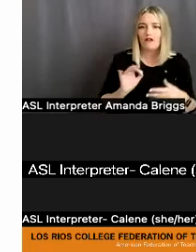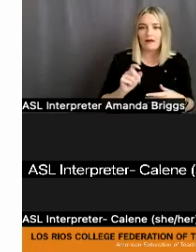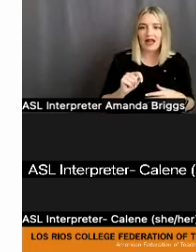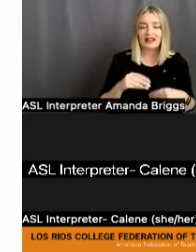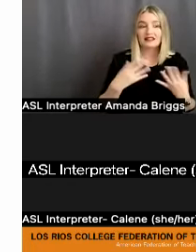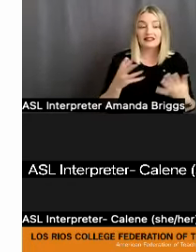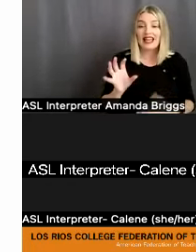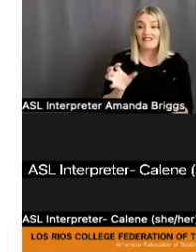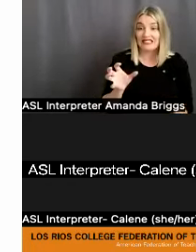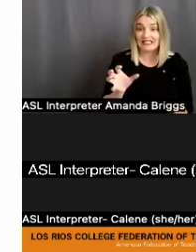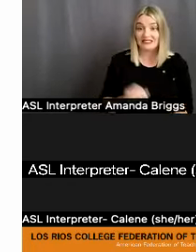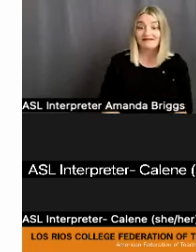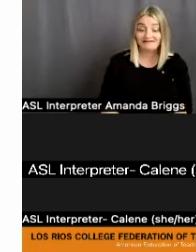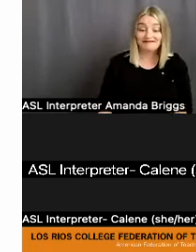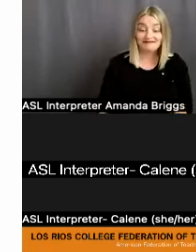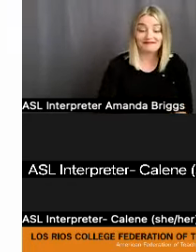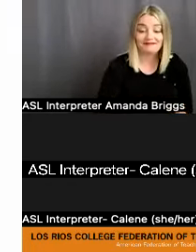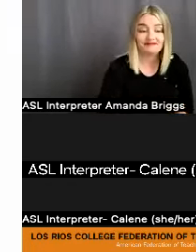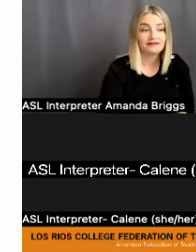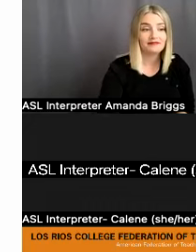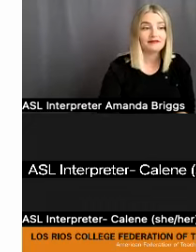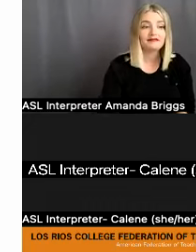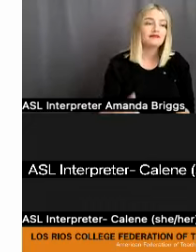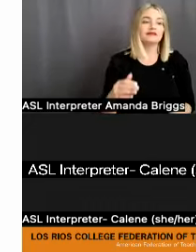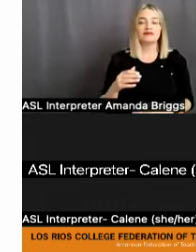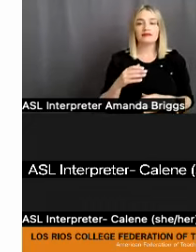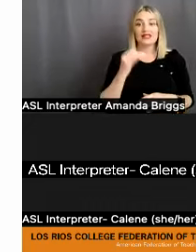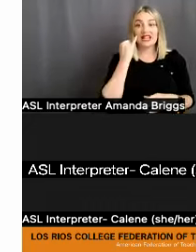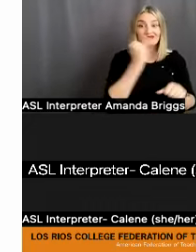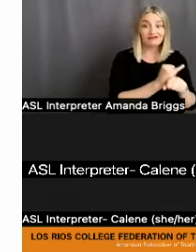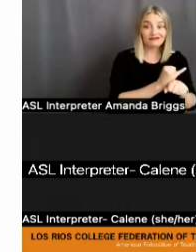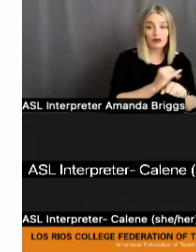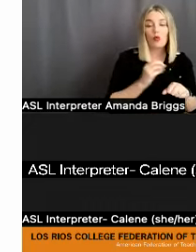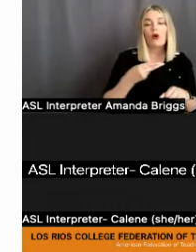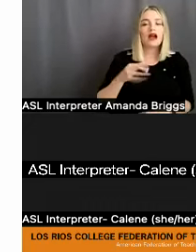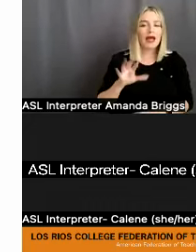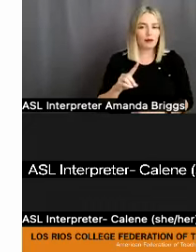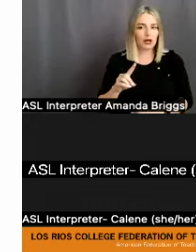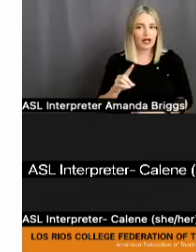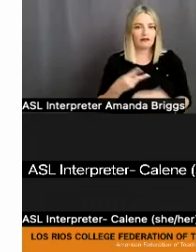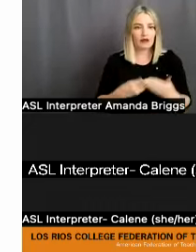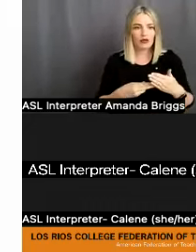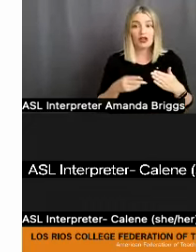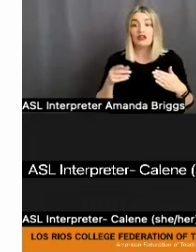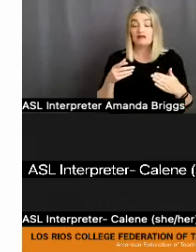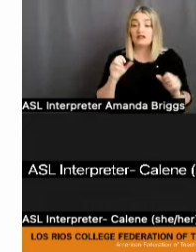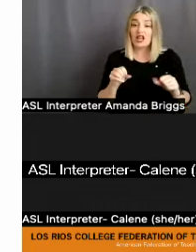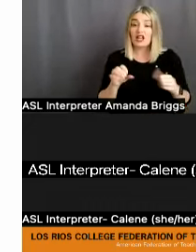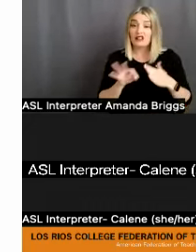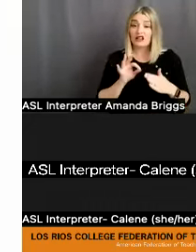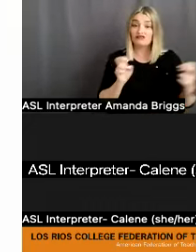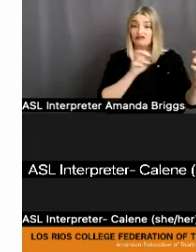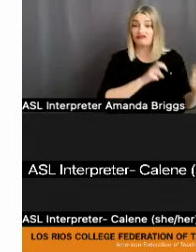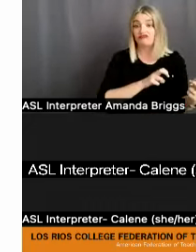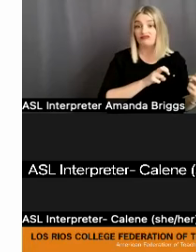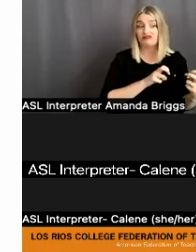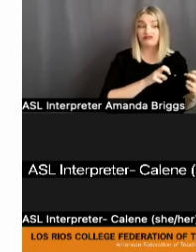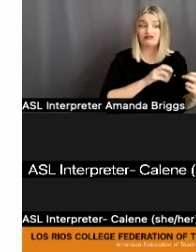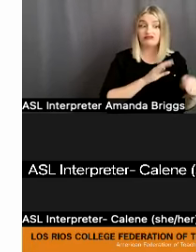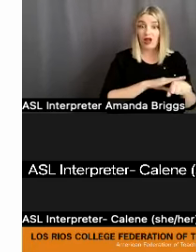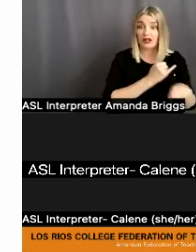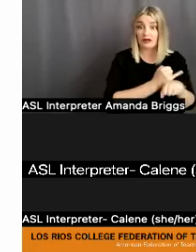Canvas. Faculty teaching on ground or hybrid courses may elect to have on ground student reviews. If you